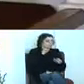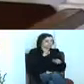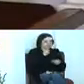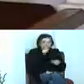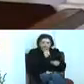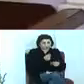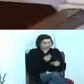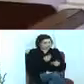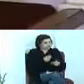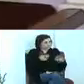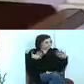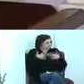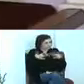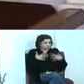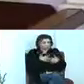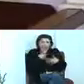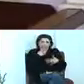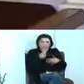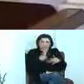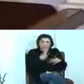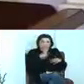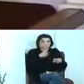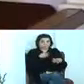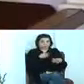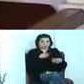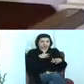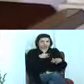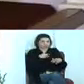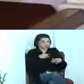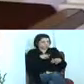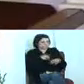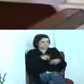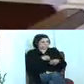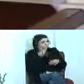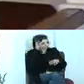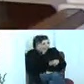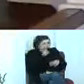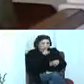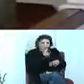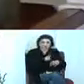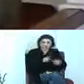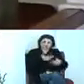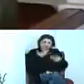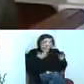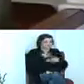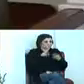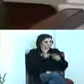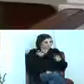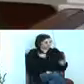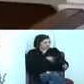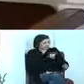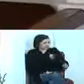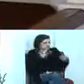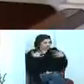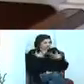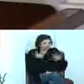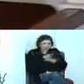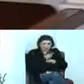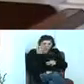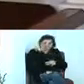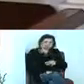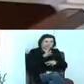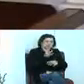sternly. Look them in the eye. Satan is so happy when we are afraid to use his